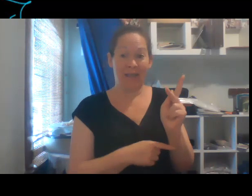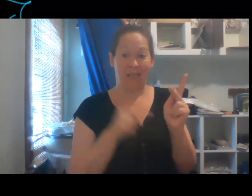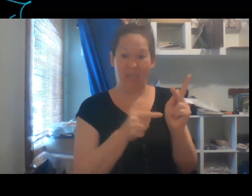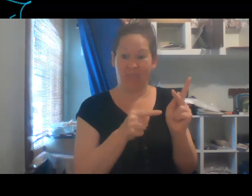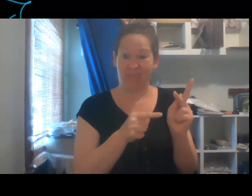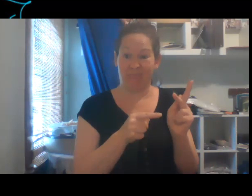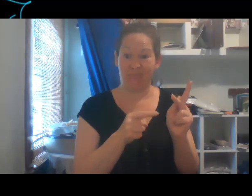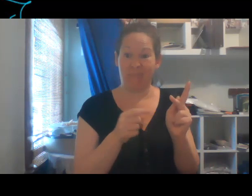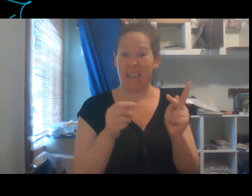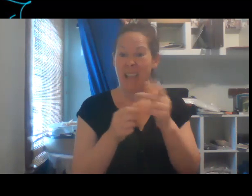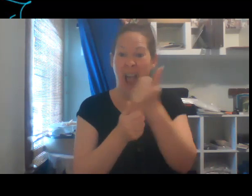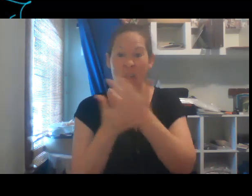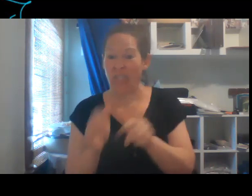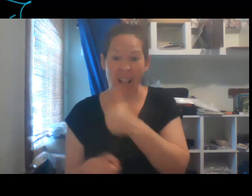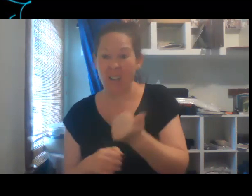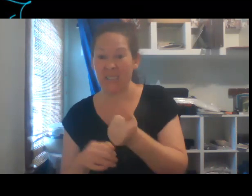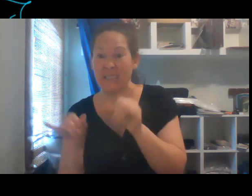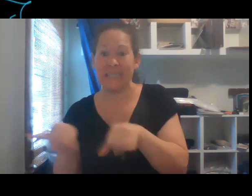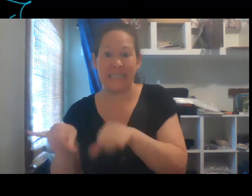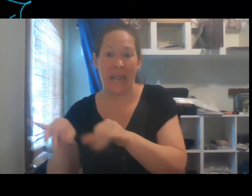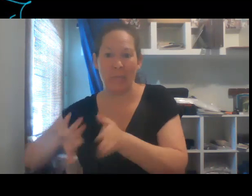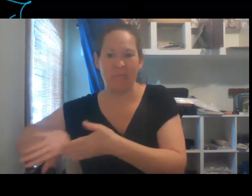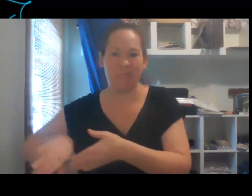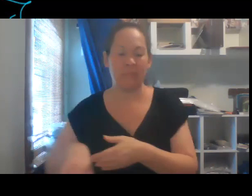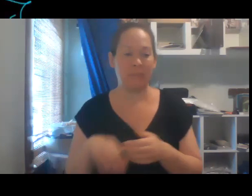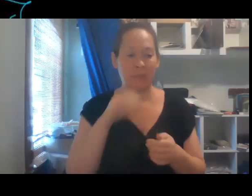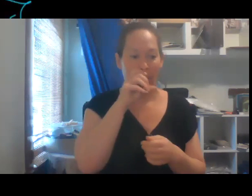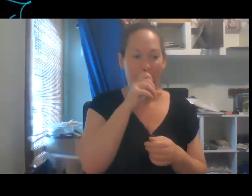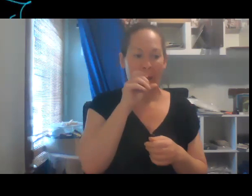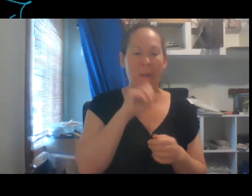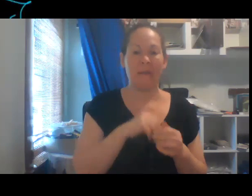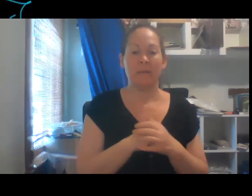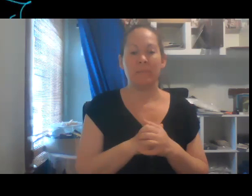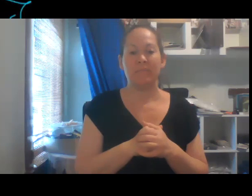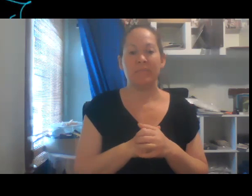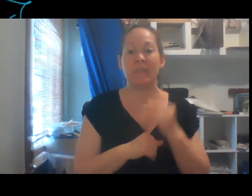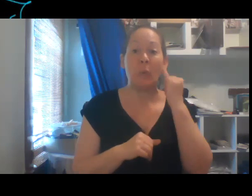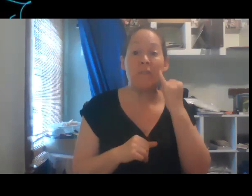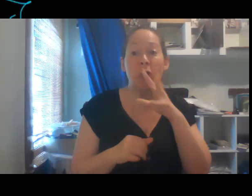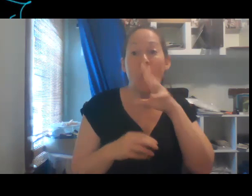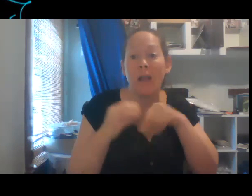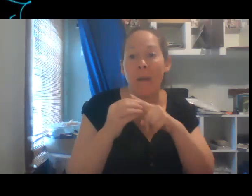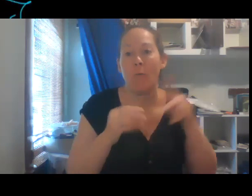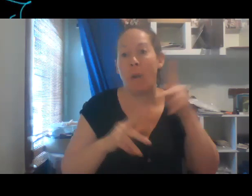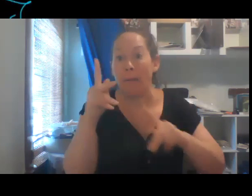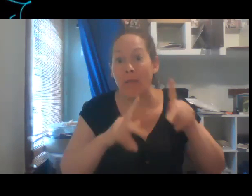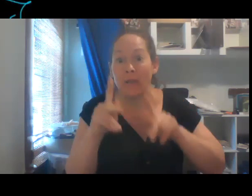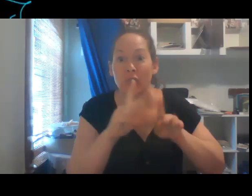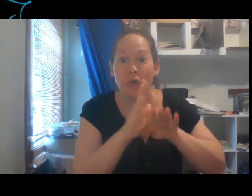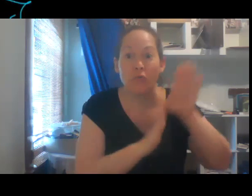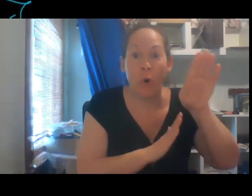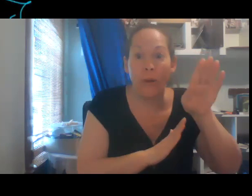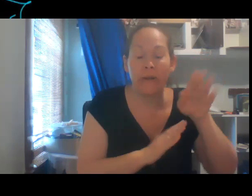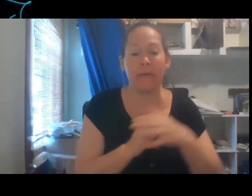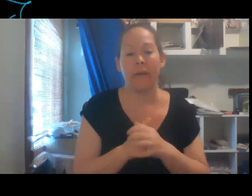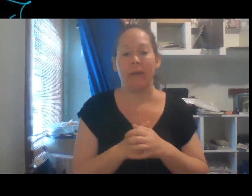look the same. Be it you're looking at radiation decaying, you're looking at a population growing, you're looking at, you can now, go work for